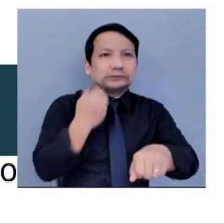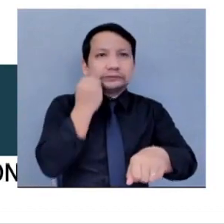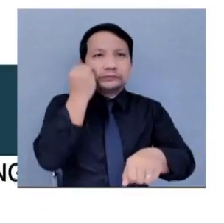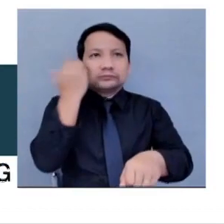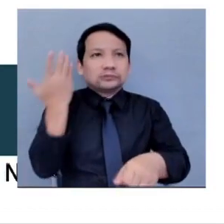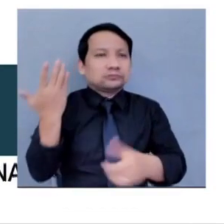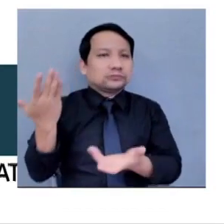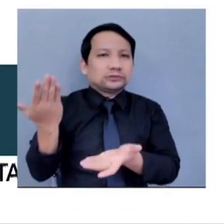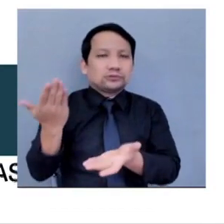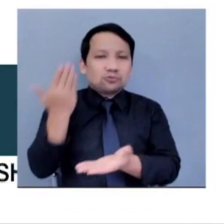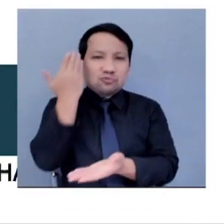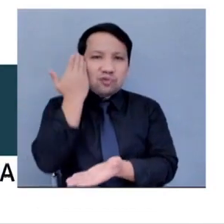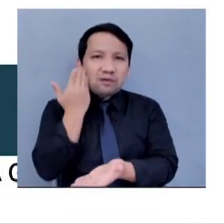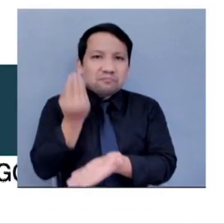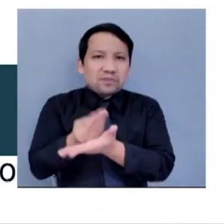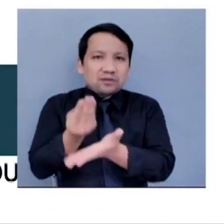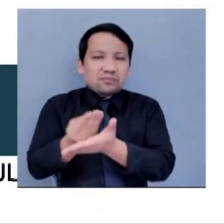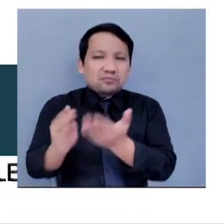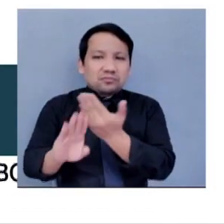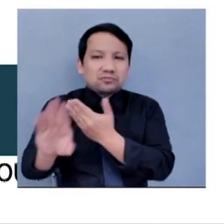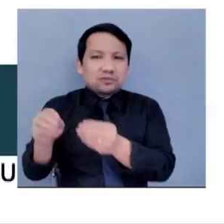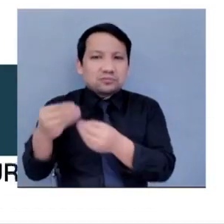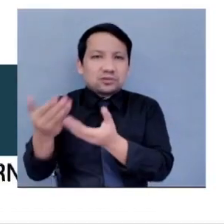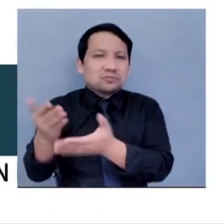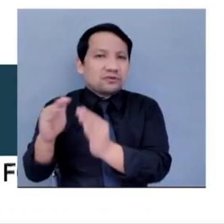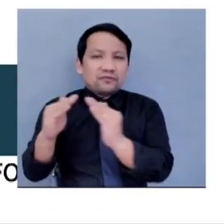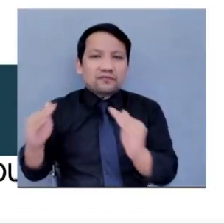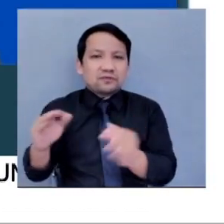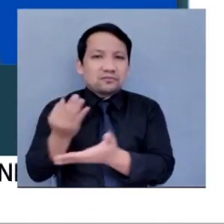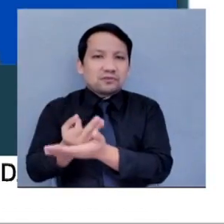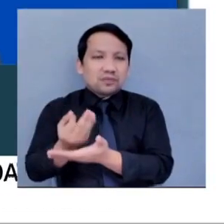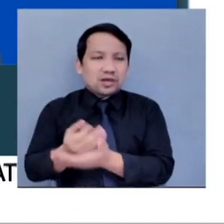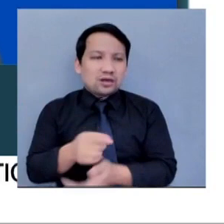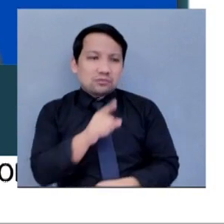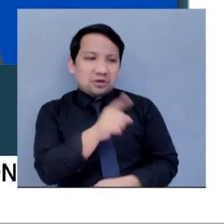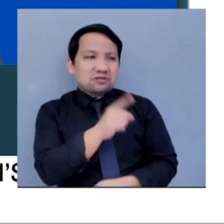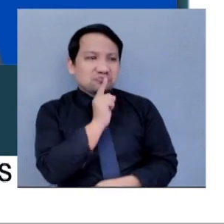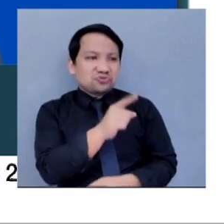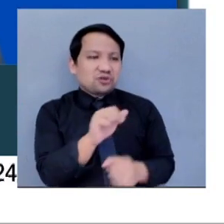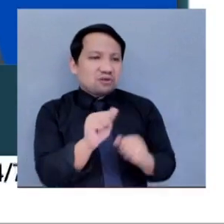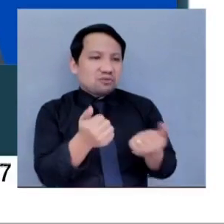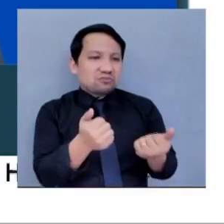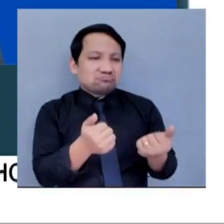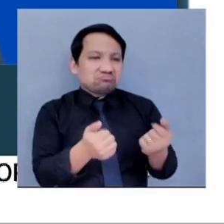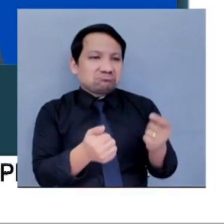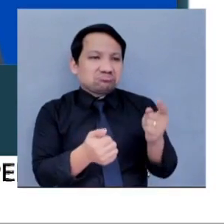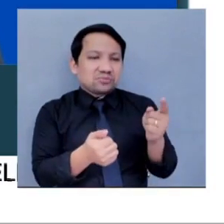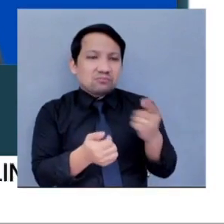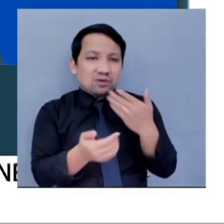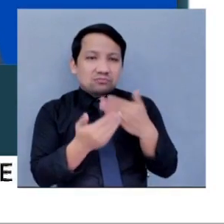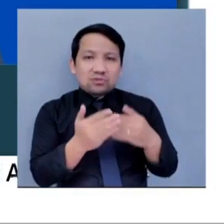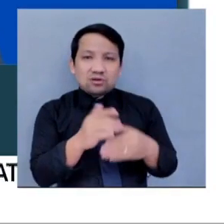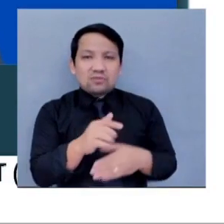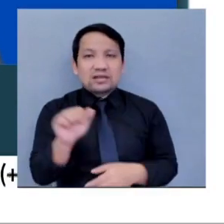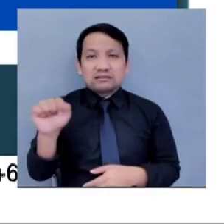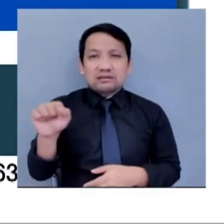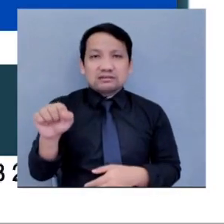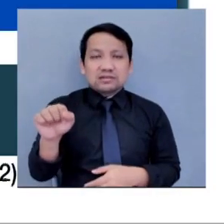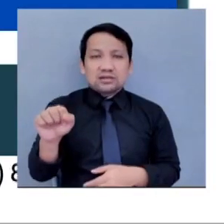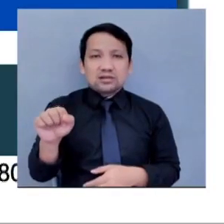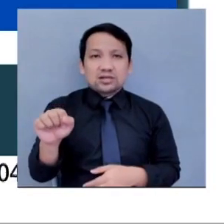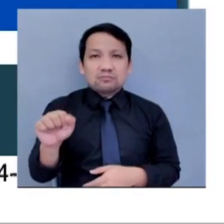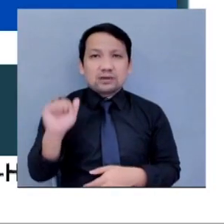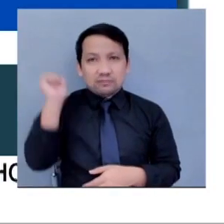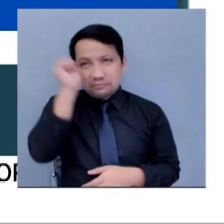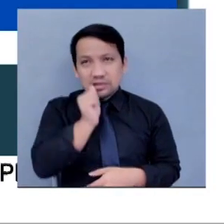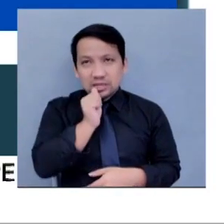money, Mike. Yeah, true. That's a very good point, Carmina, because, of course, we have to be patient on